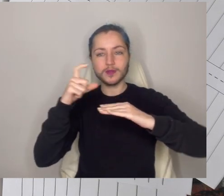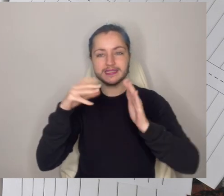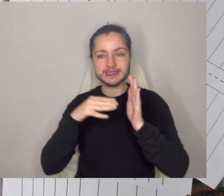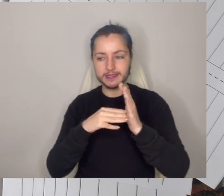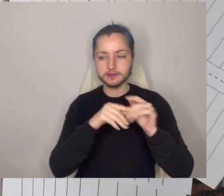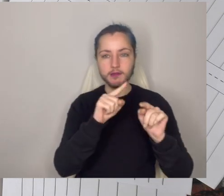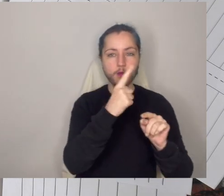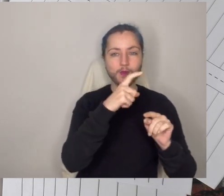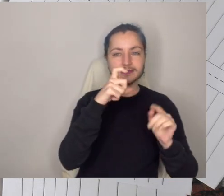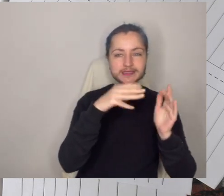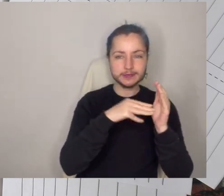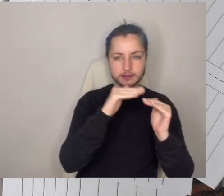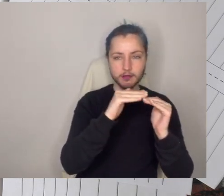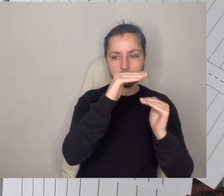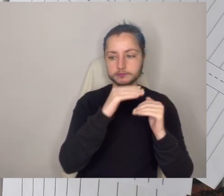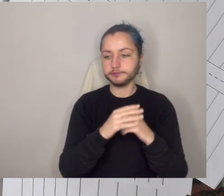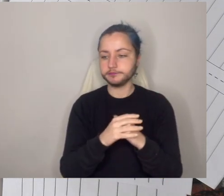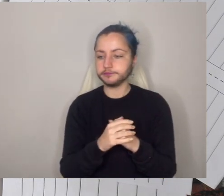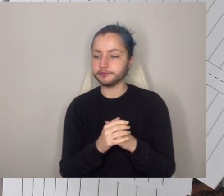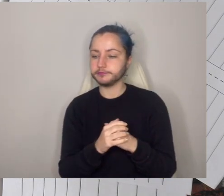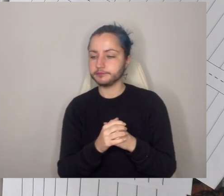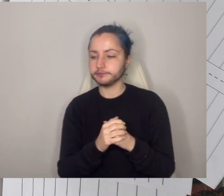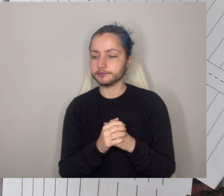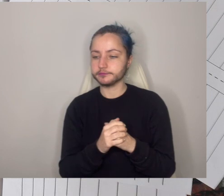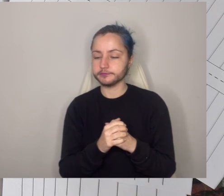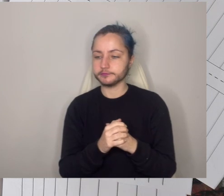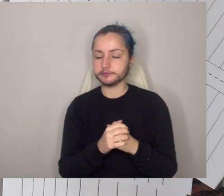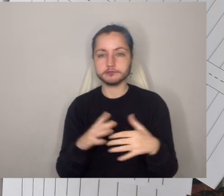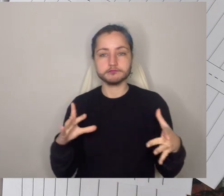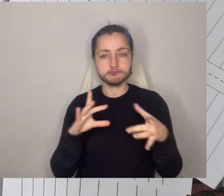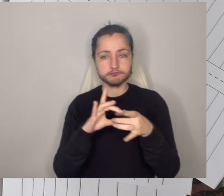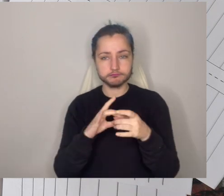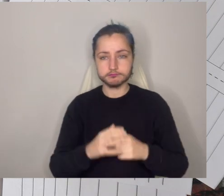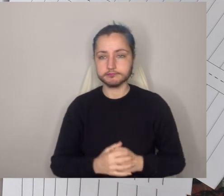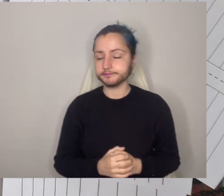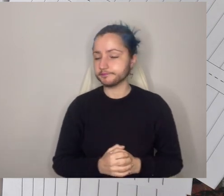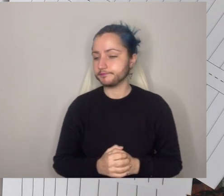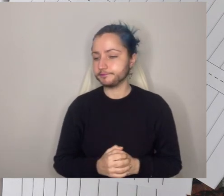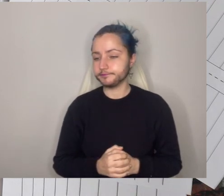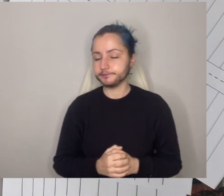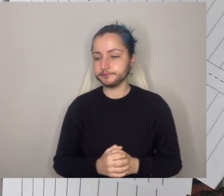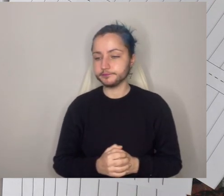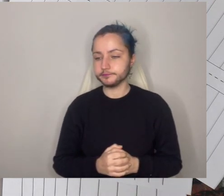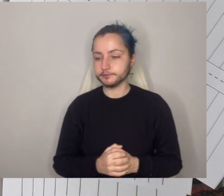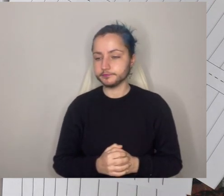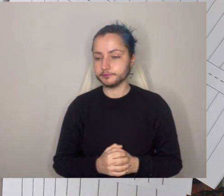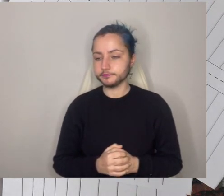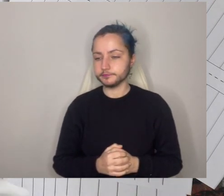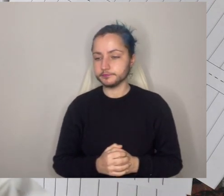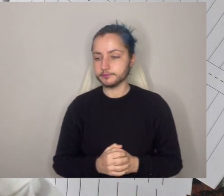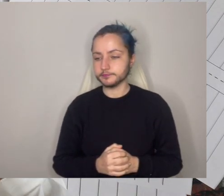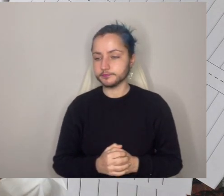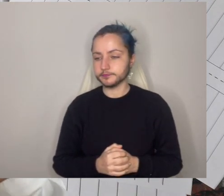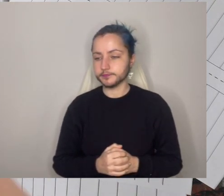our folded line, we're going to draw a 1 centimetre line either side of